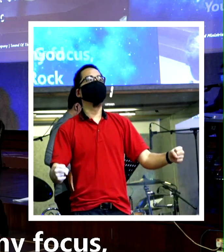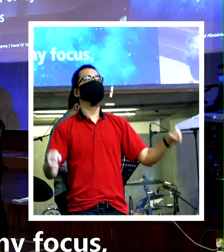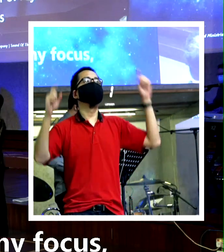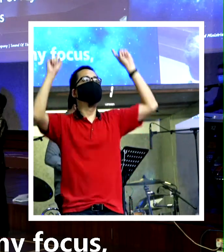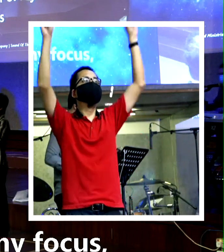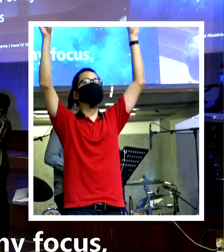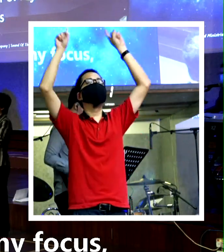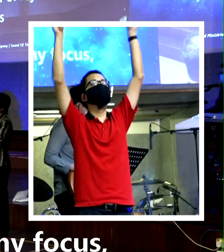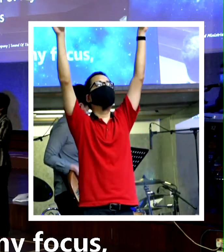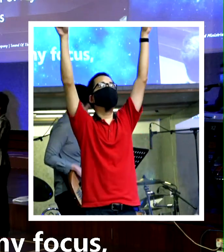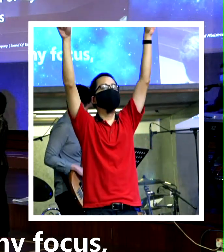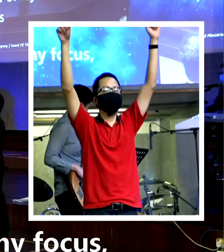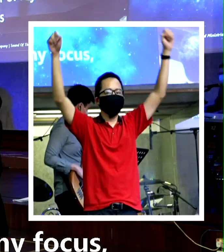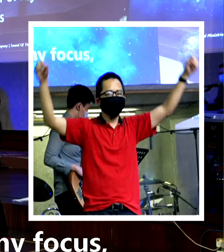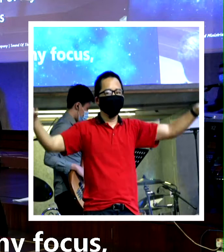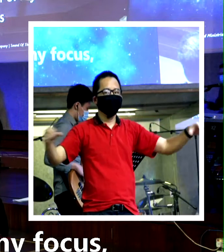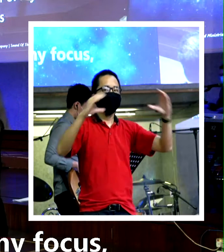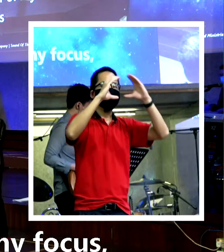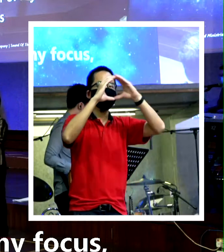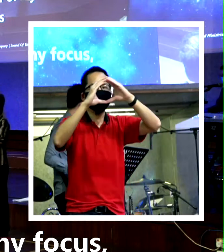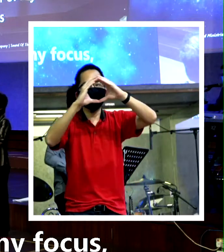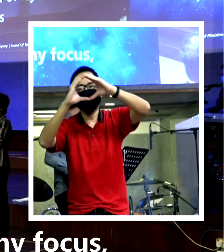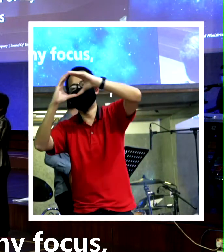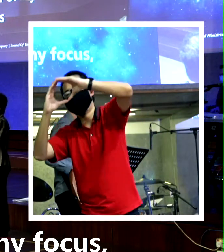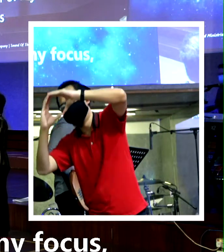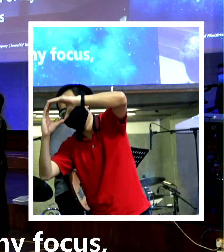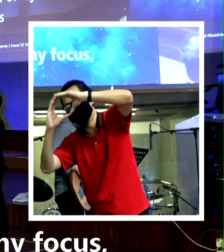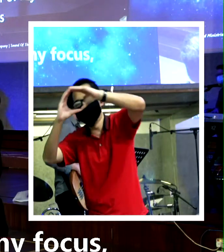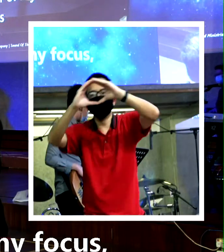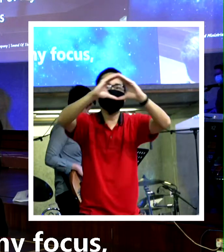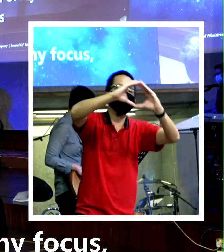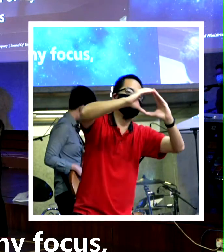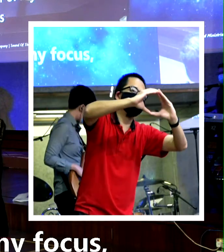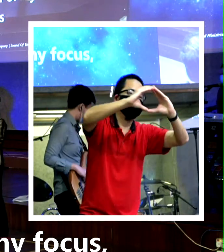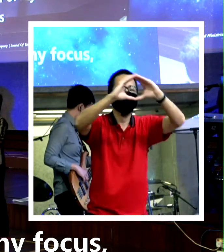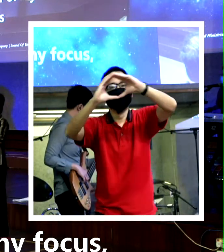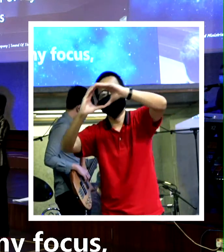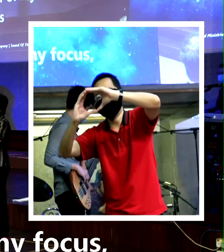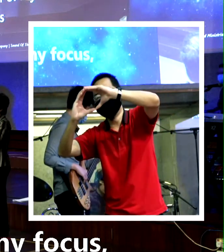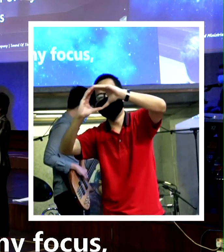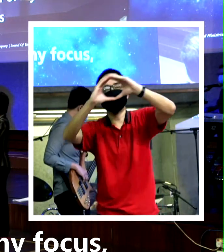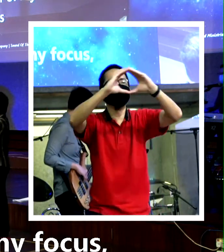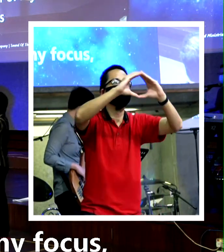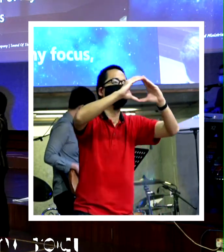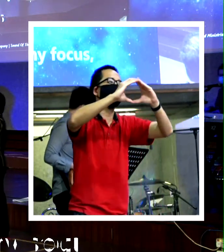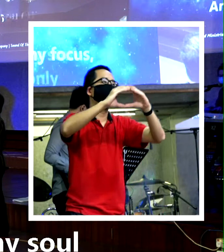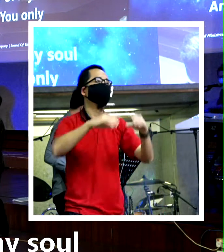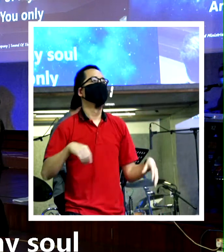rock. You are the center of my focus,